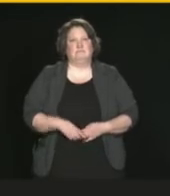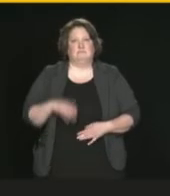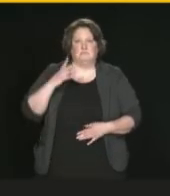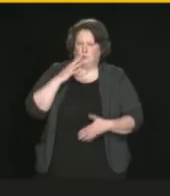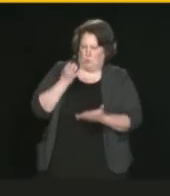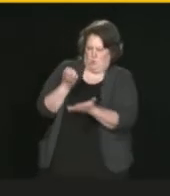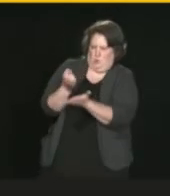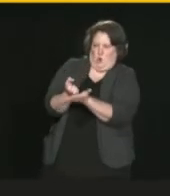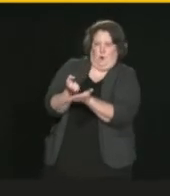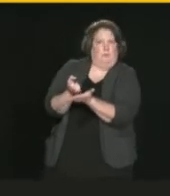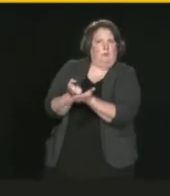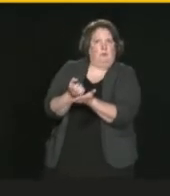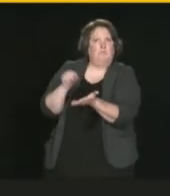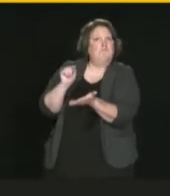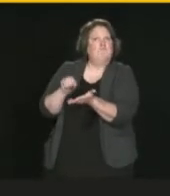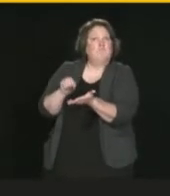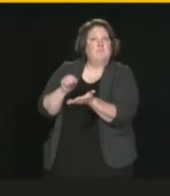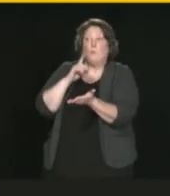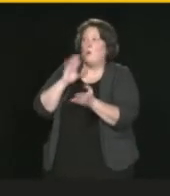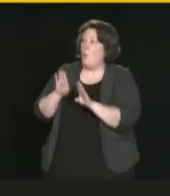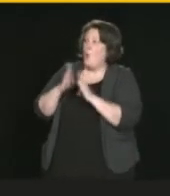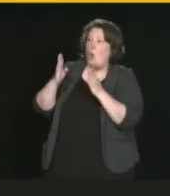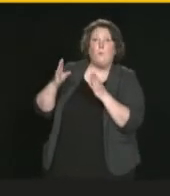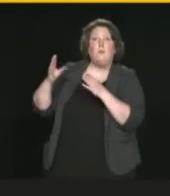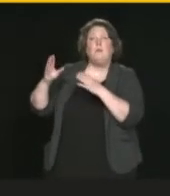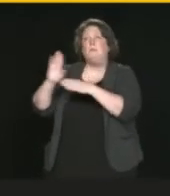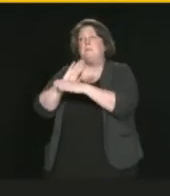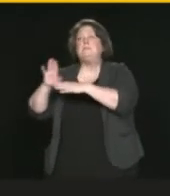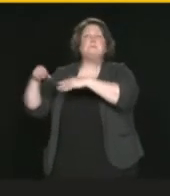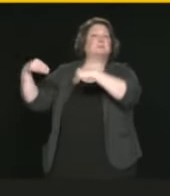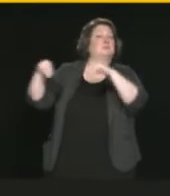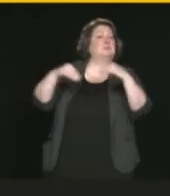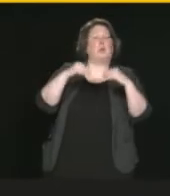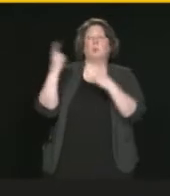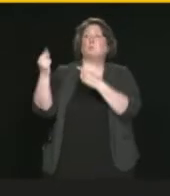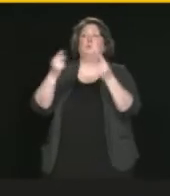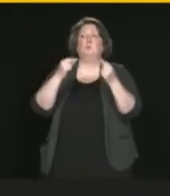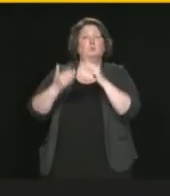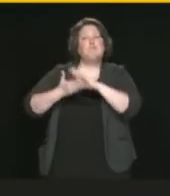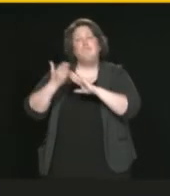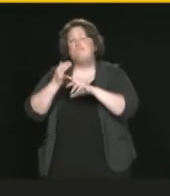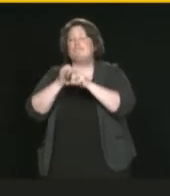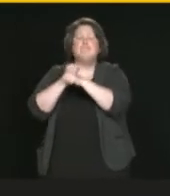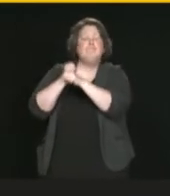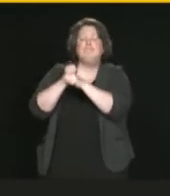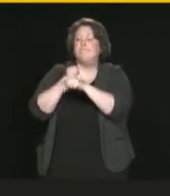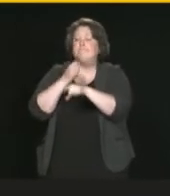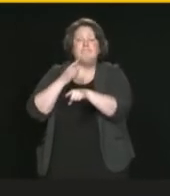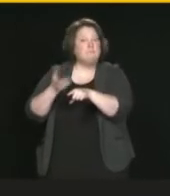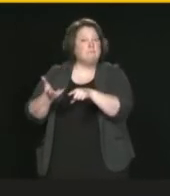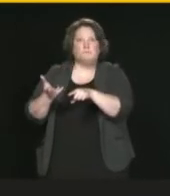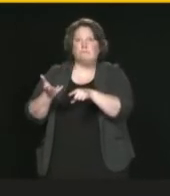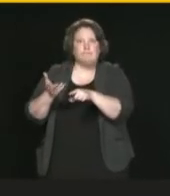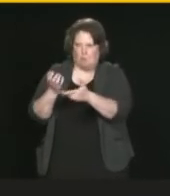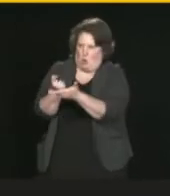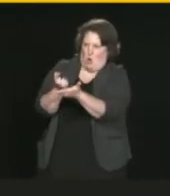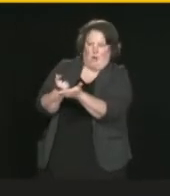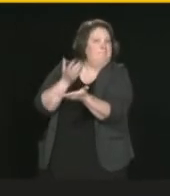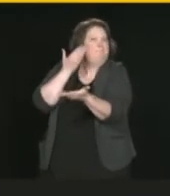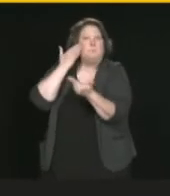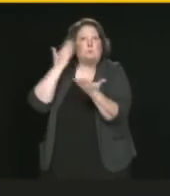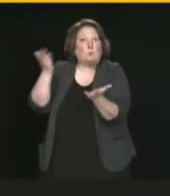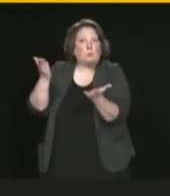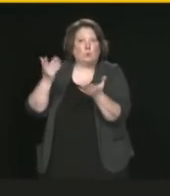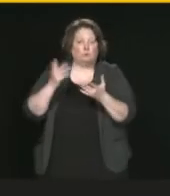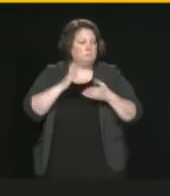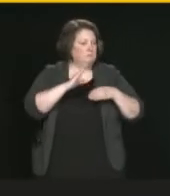once it starts up again. Well, the fact is we don't know because our businesses, our entrepreneurs and